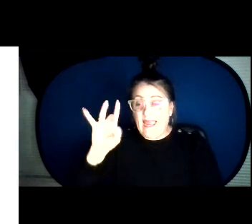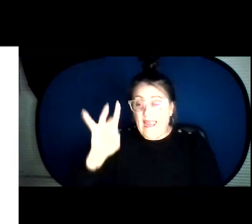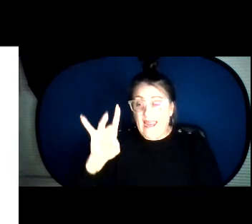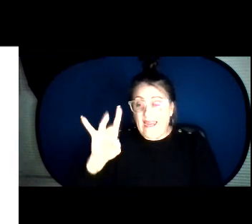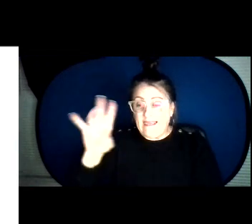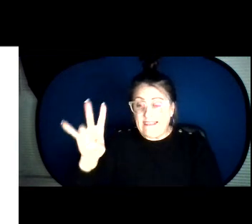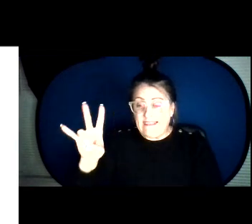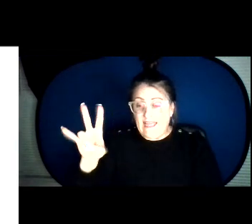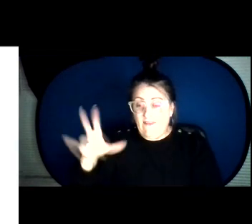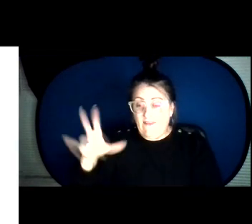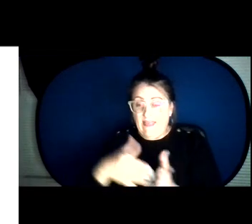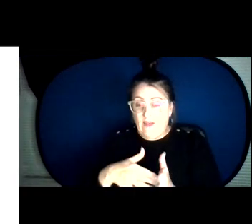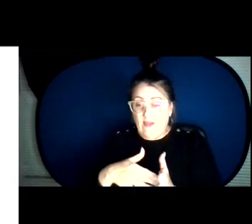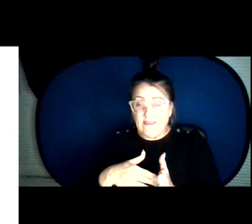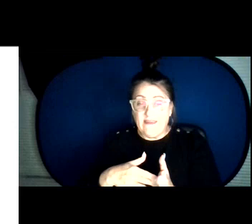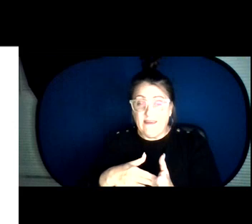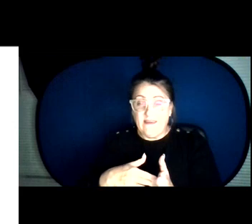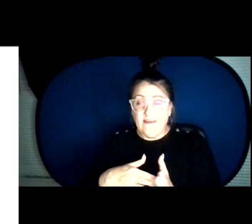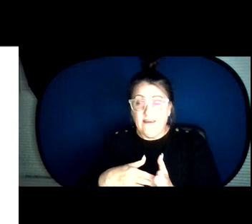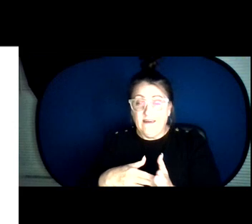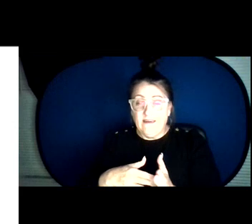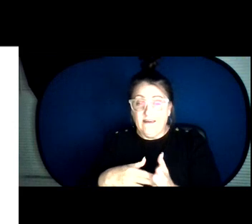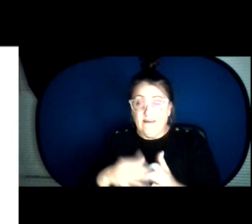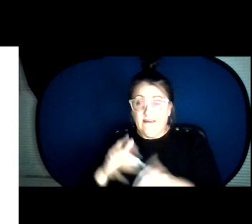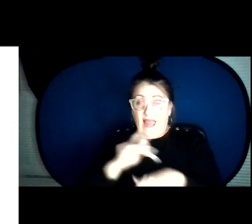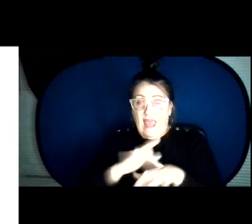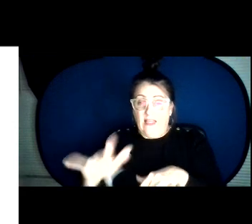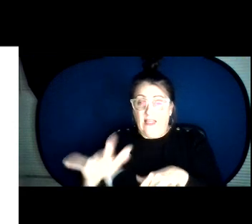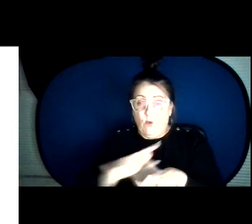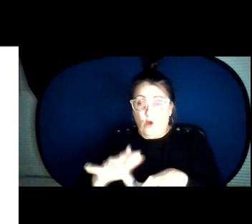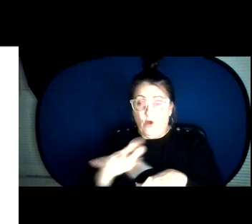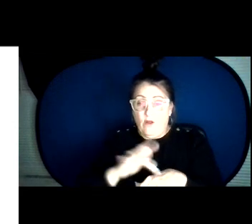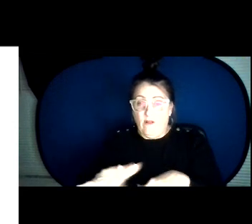$87,155, and the tenant is determined eligible. Next slide.